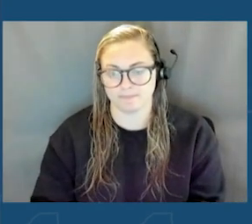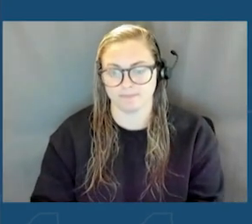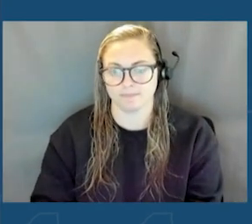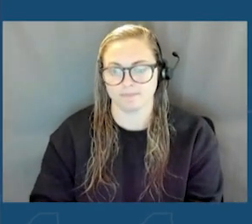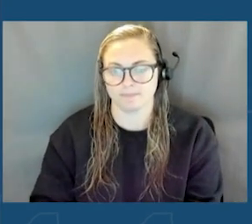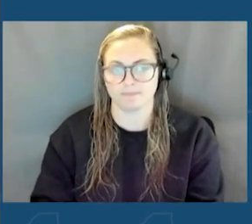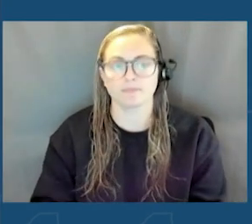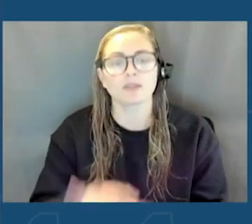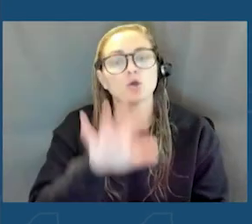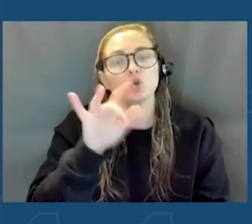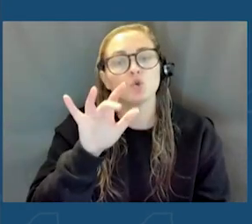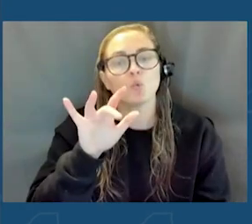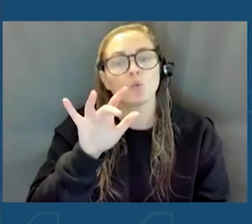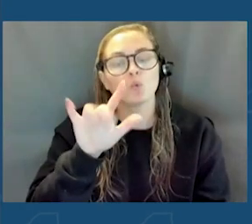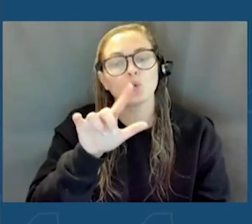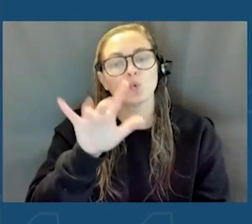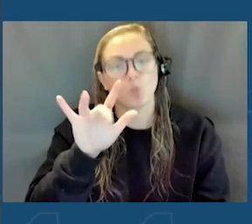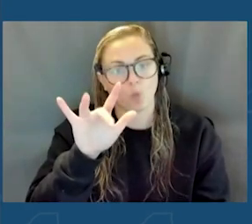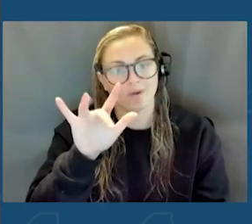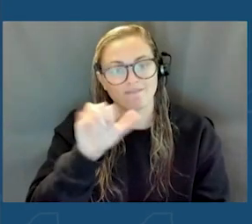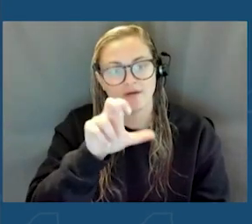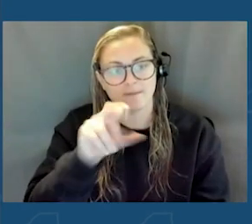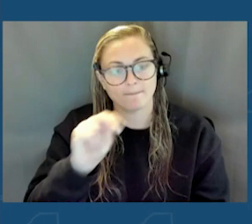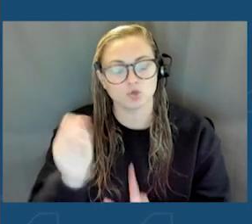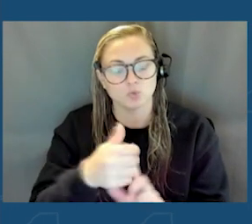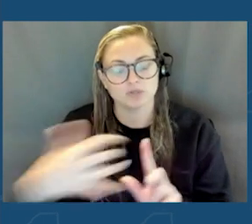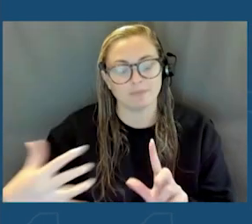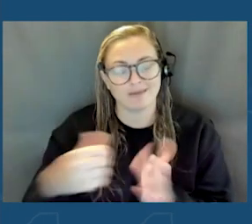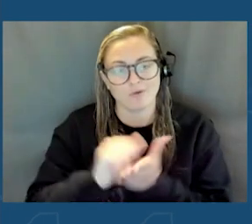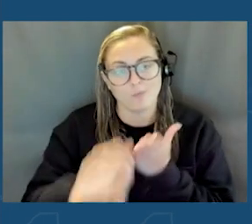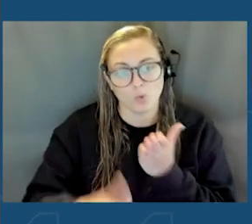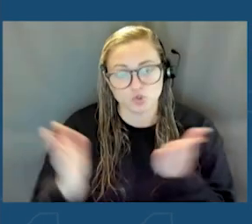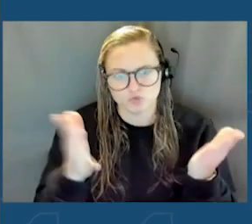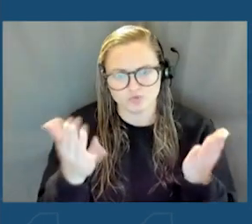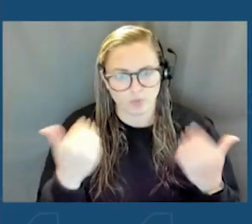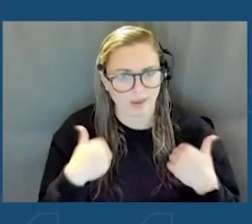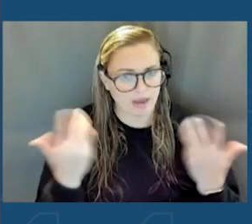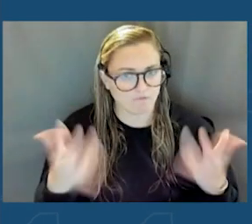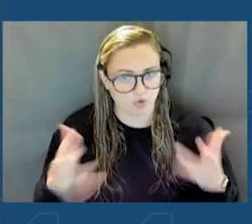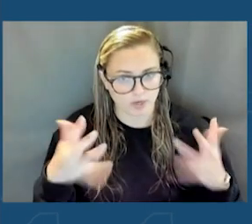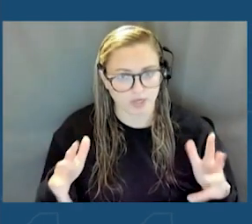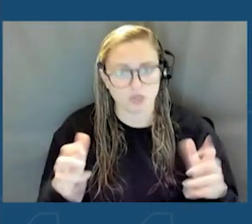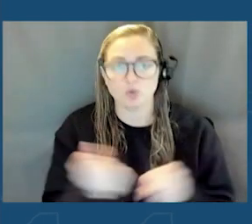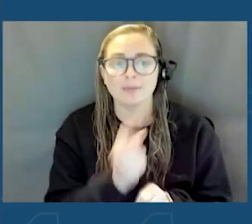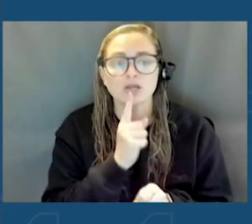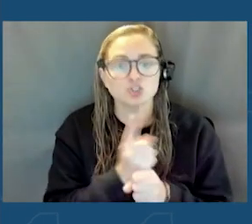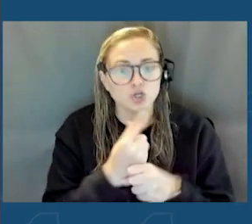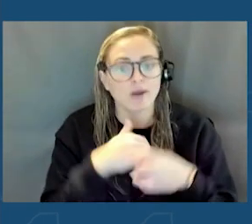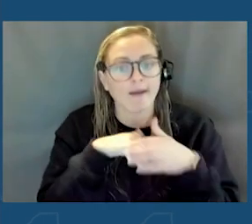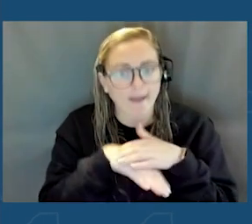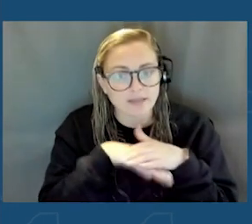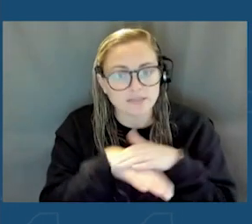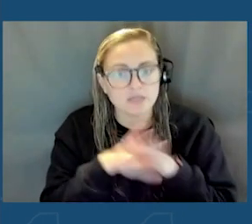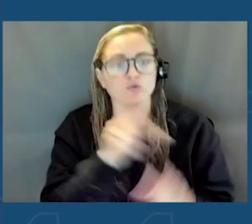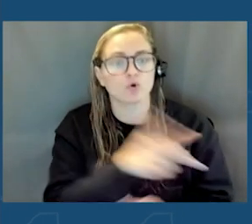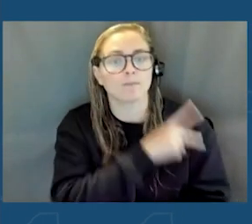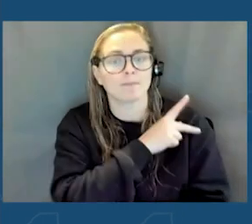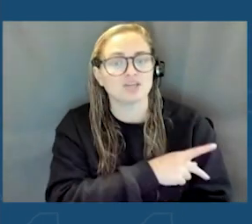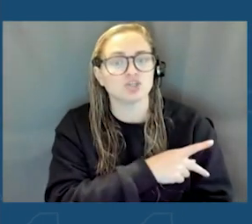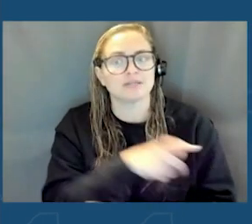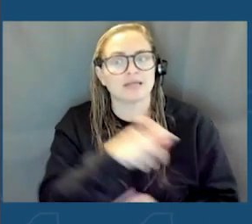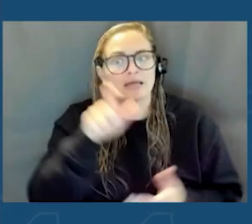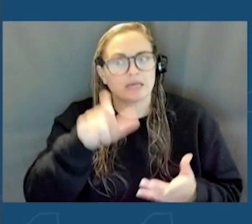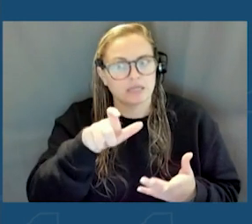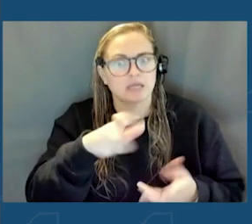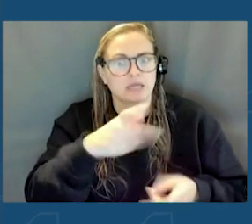25 million of that is to expand abortion services already here in the state of New York, to ensure access for patients seeking abortion